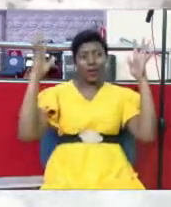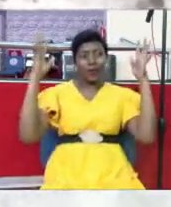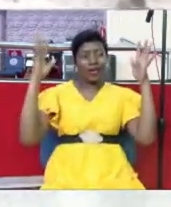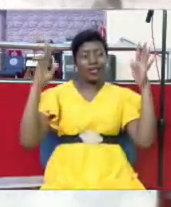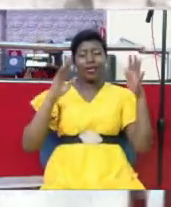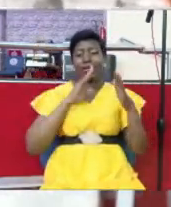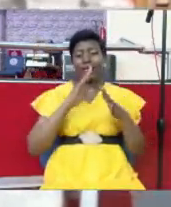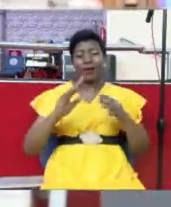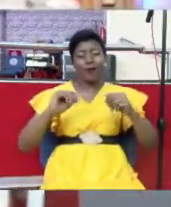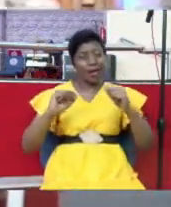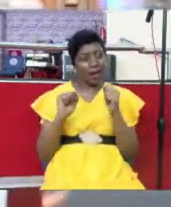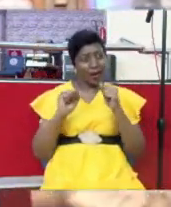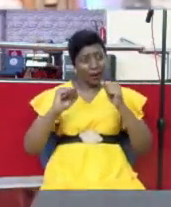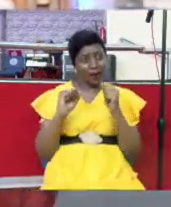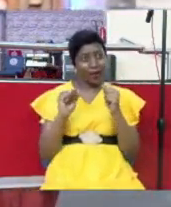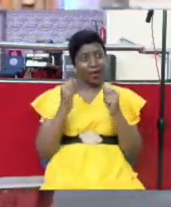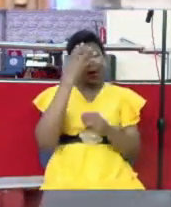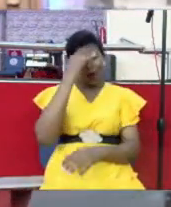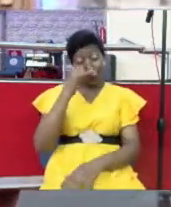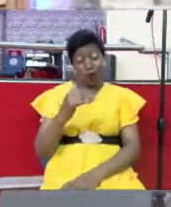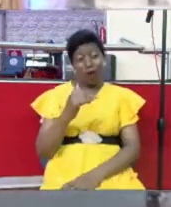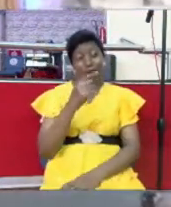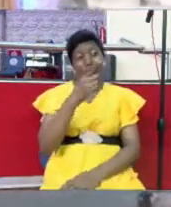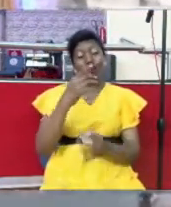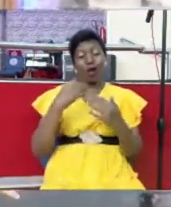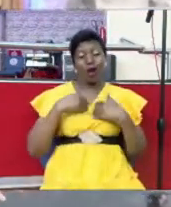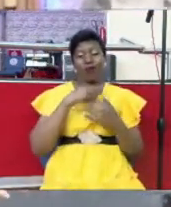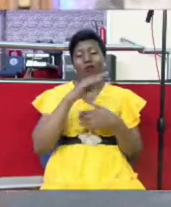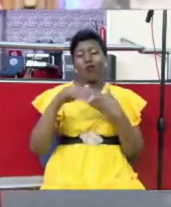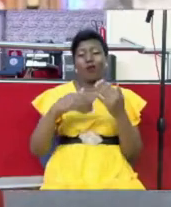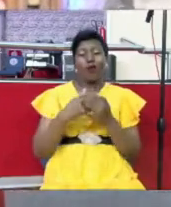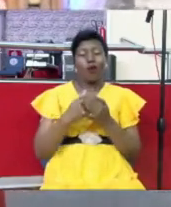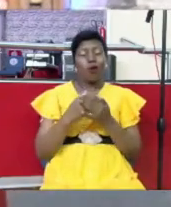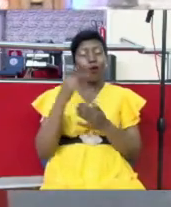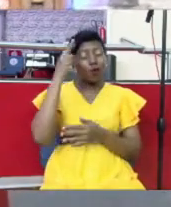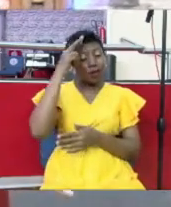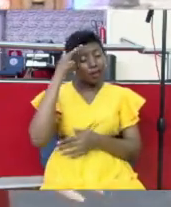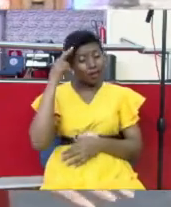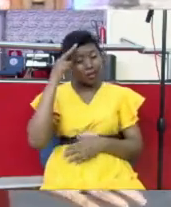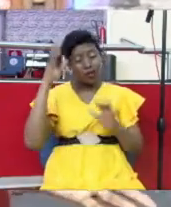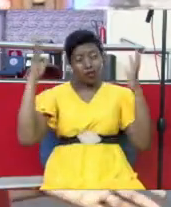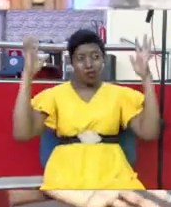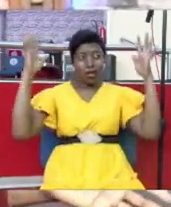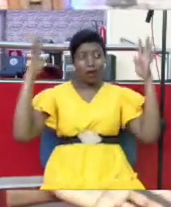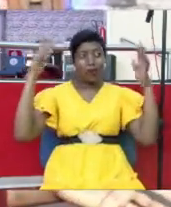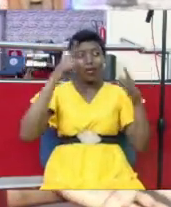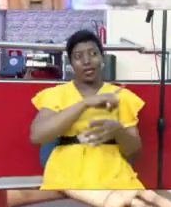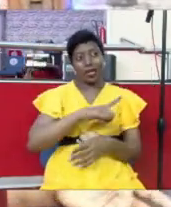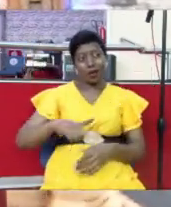asifiwe. Because you have every reason to celebrate the Lord. Kwa sababu uko na sababu yote ya kusherekea. And then it goes